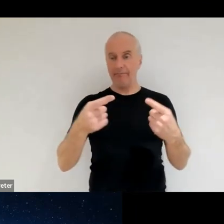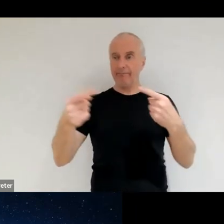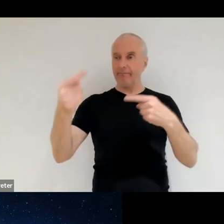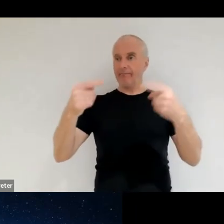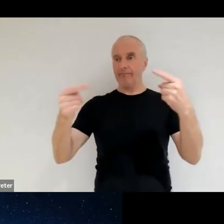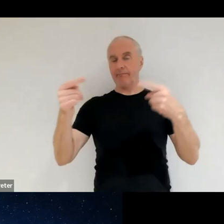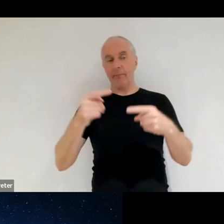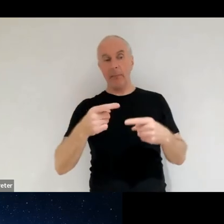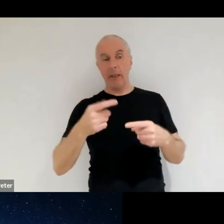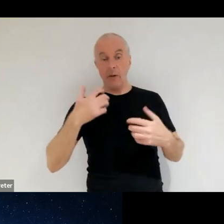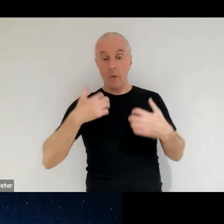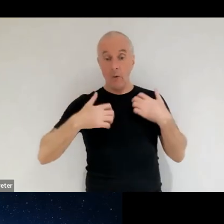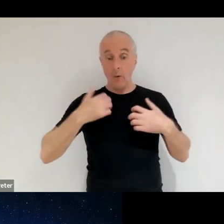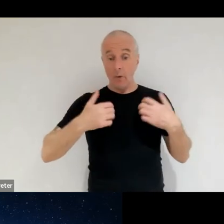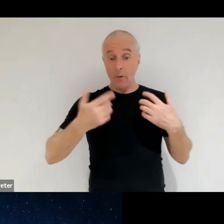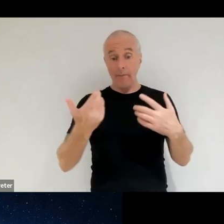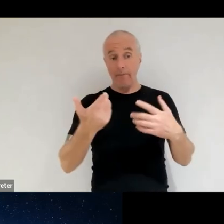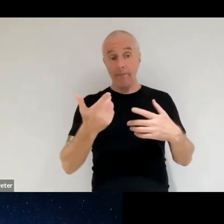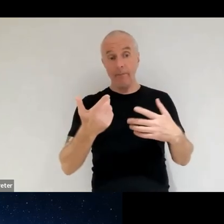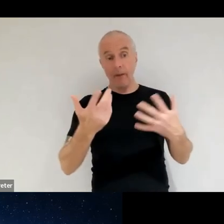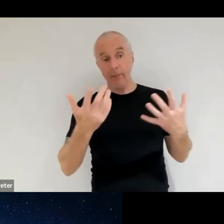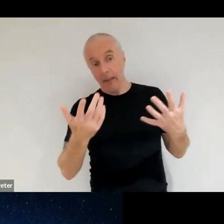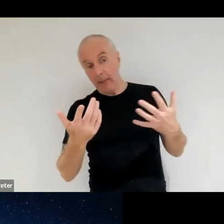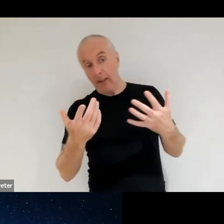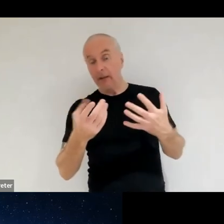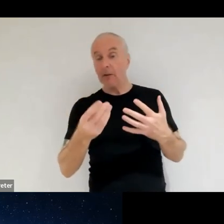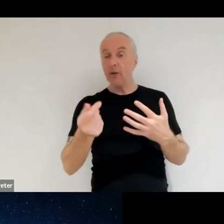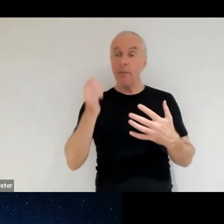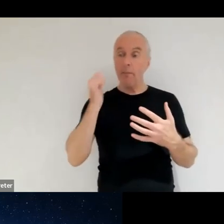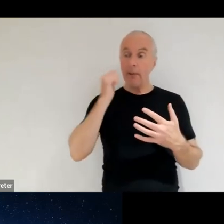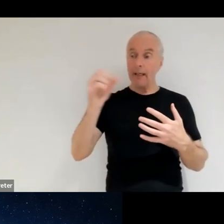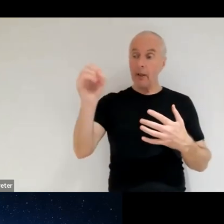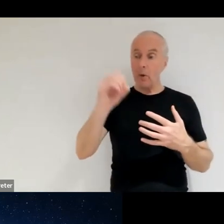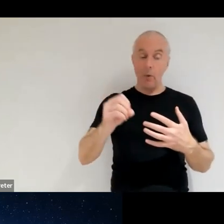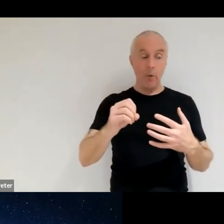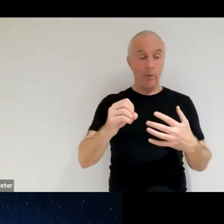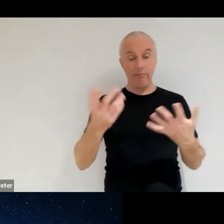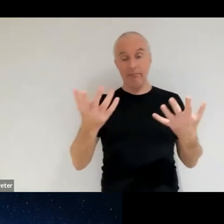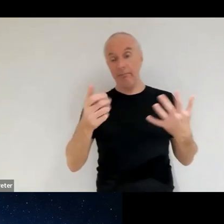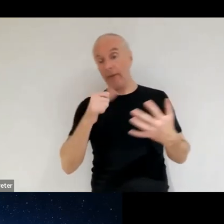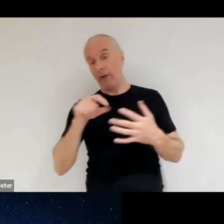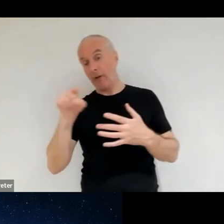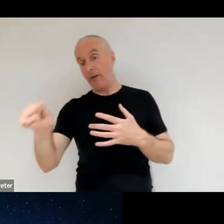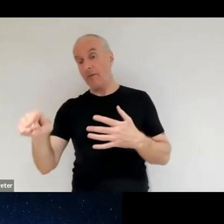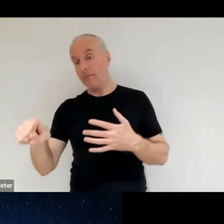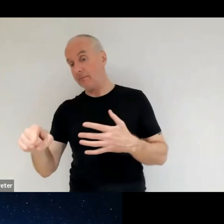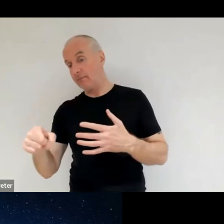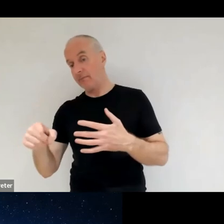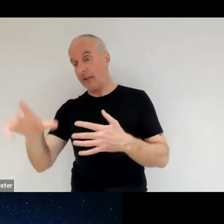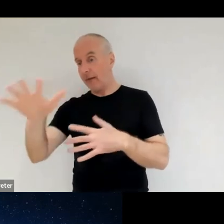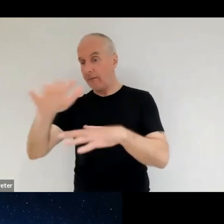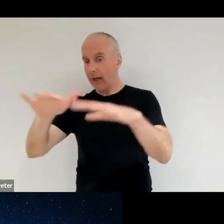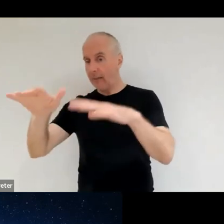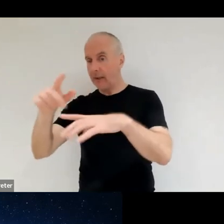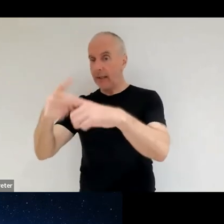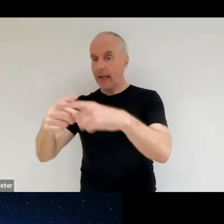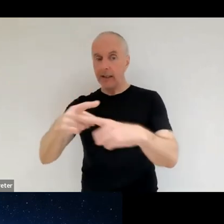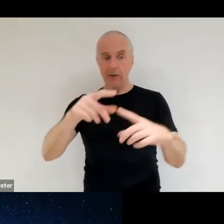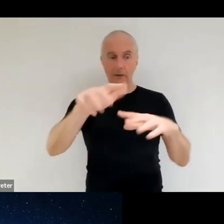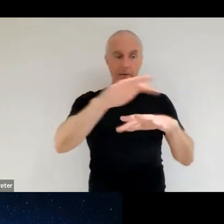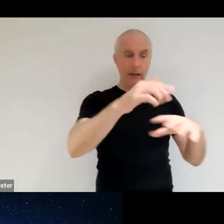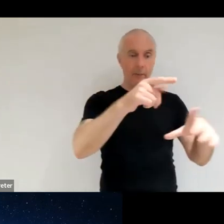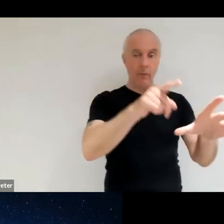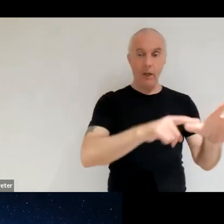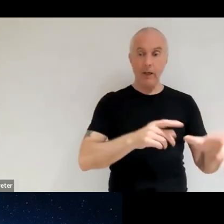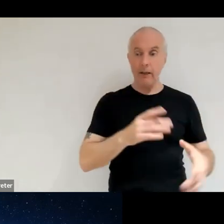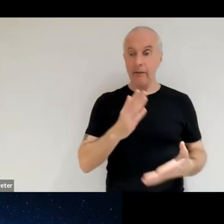nailing down, you know, maybe certain types of black holes prefer environment X and other ones environment Y. So good question. Brilliant. Yeah, there was